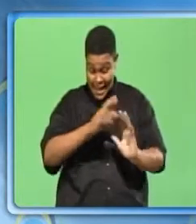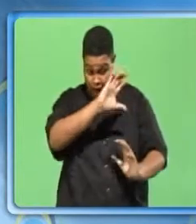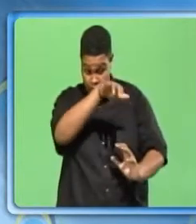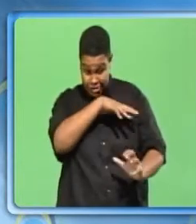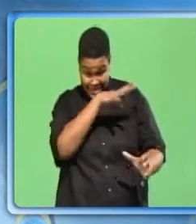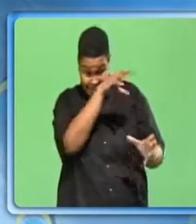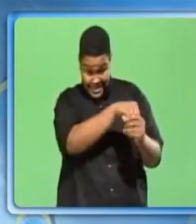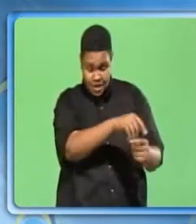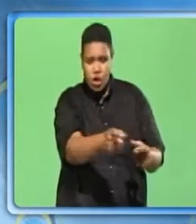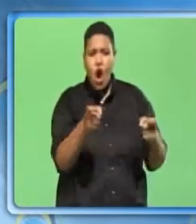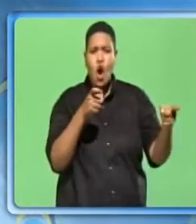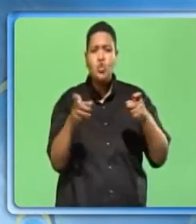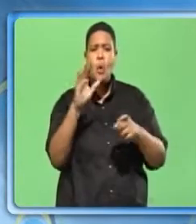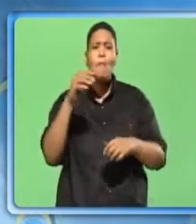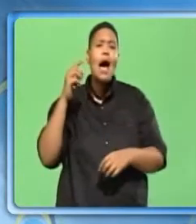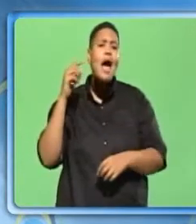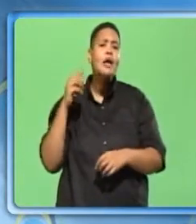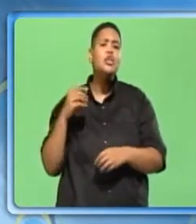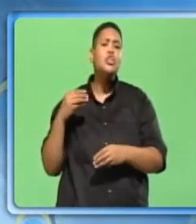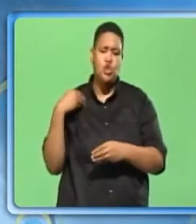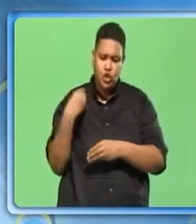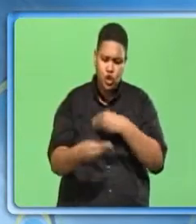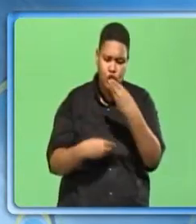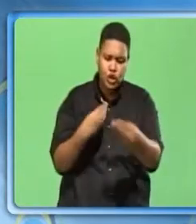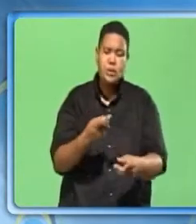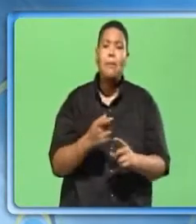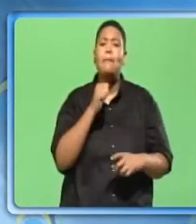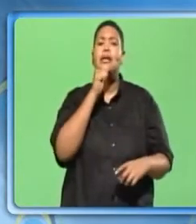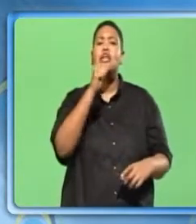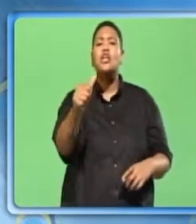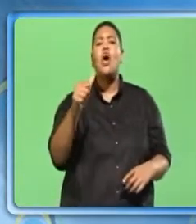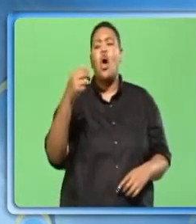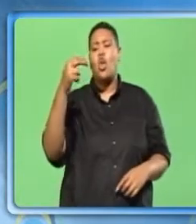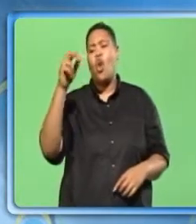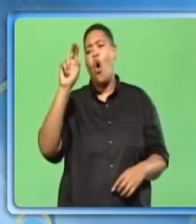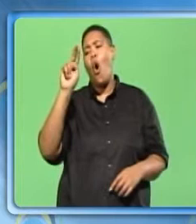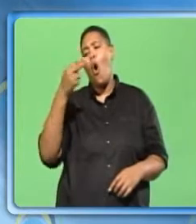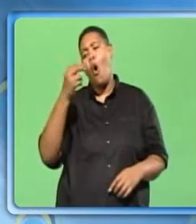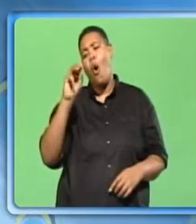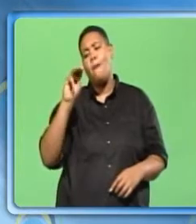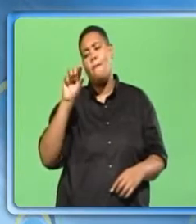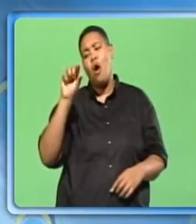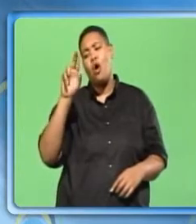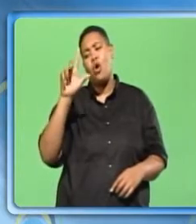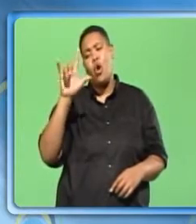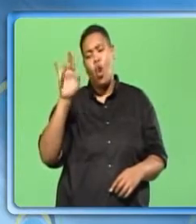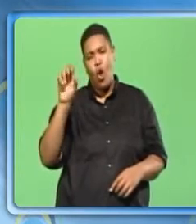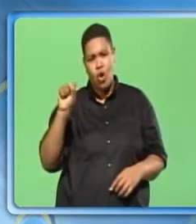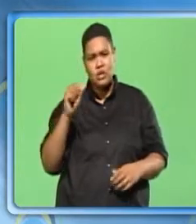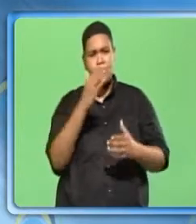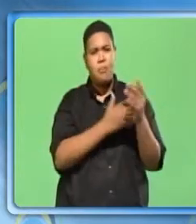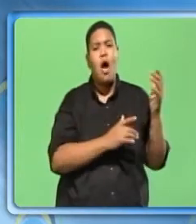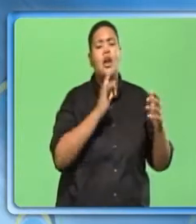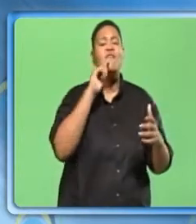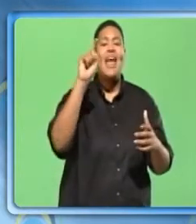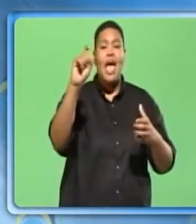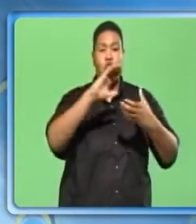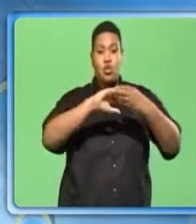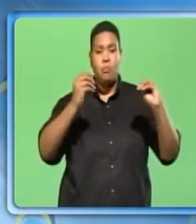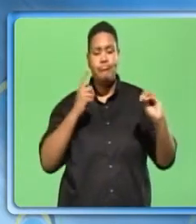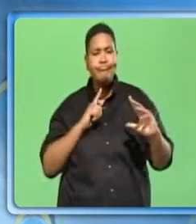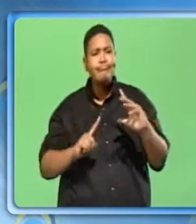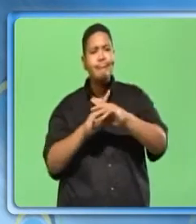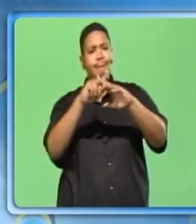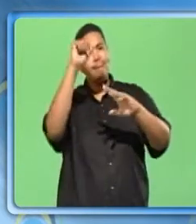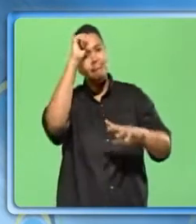characteristics controlled by genes carried by the non-homologous portion of the X chromosome appear in males even if they